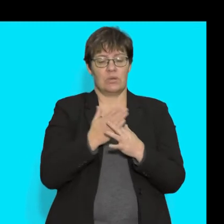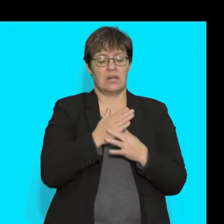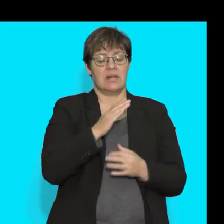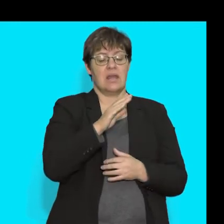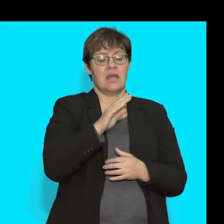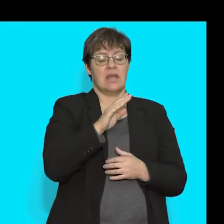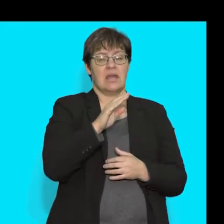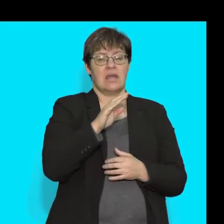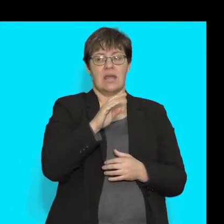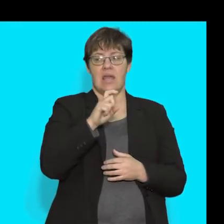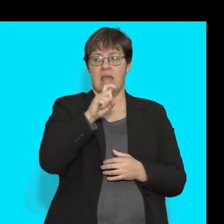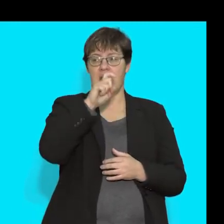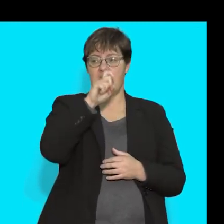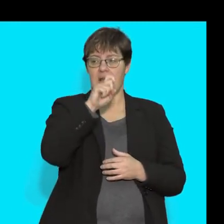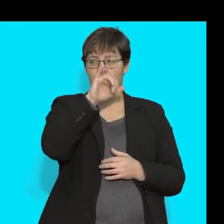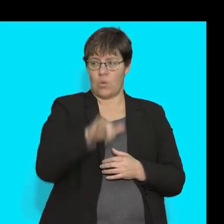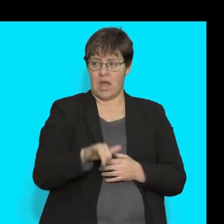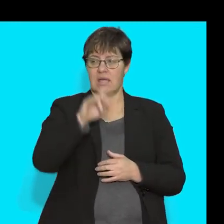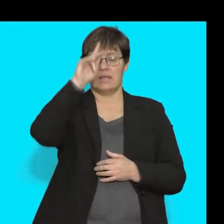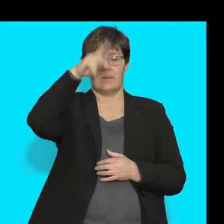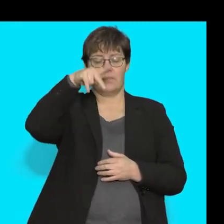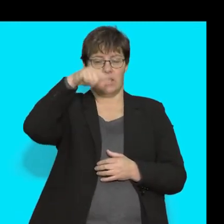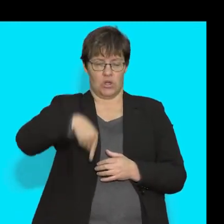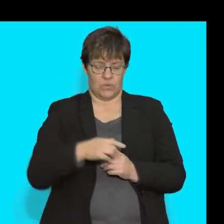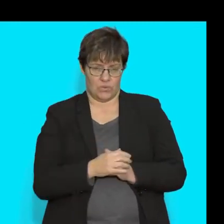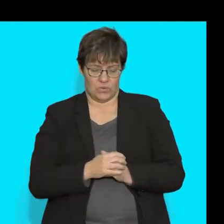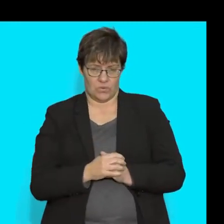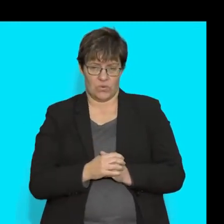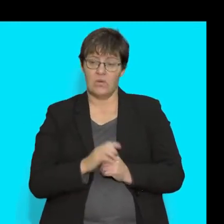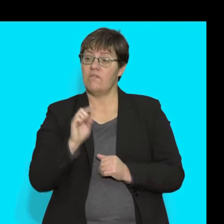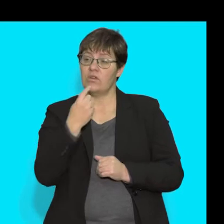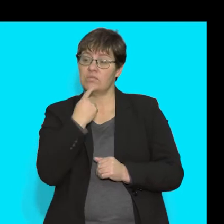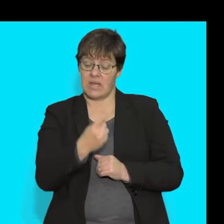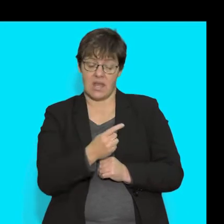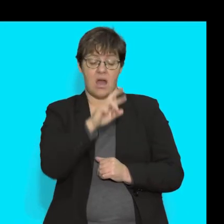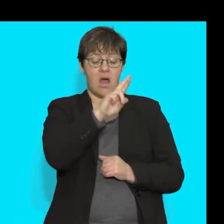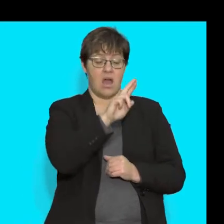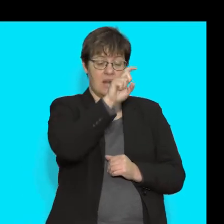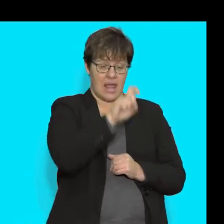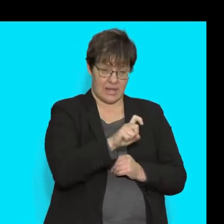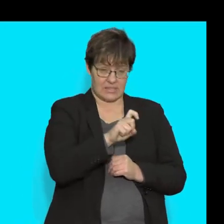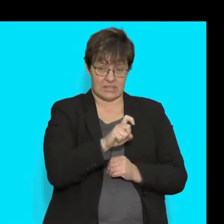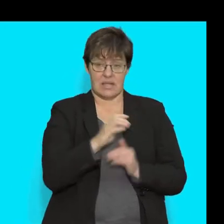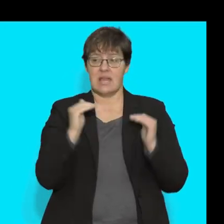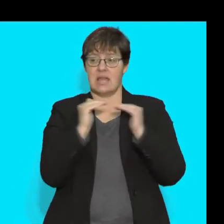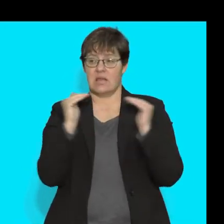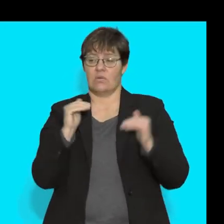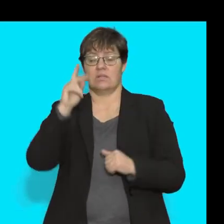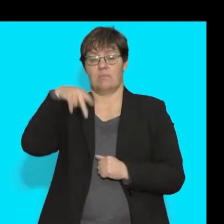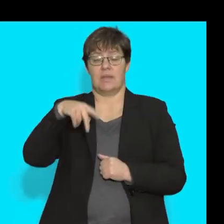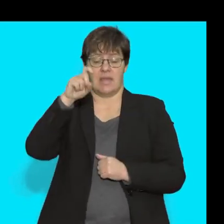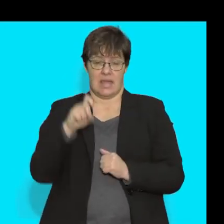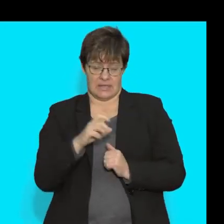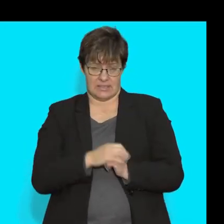the relationship between X, Y, and PQ. So firstly, you will say Rx